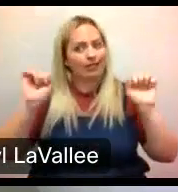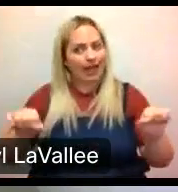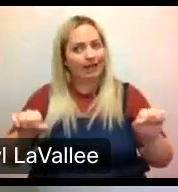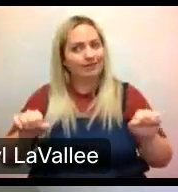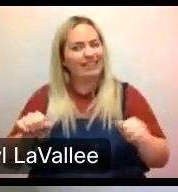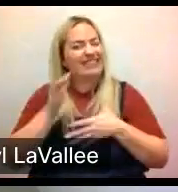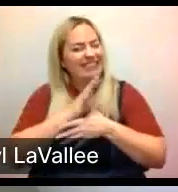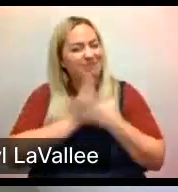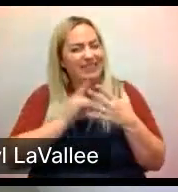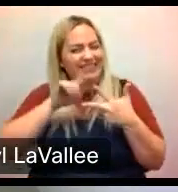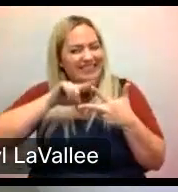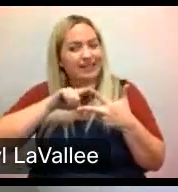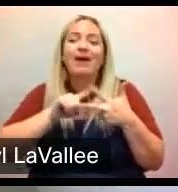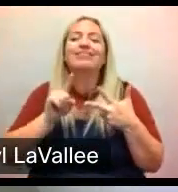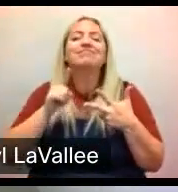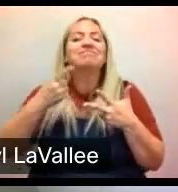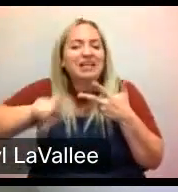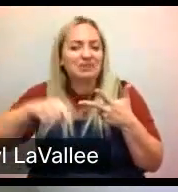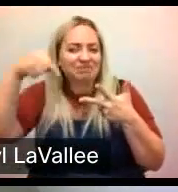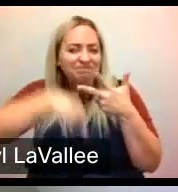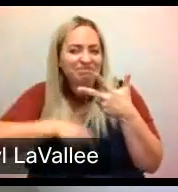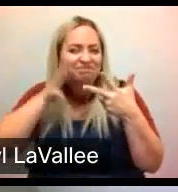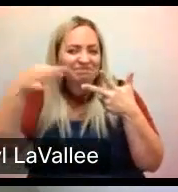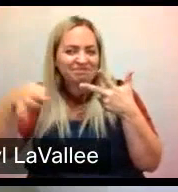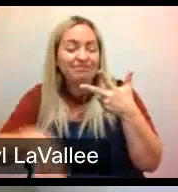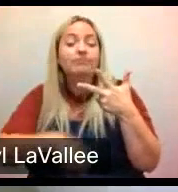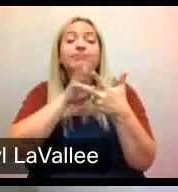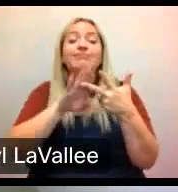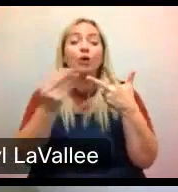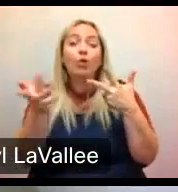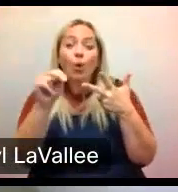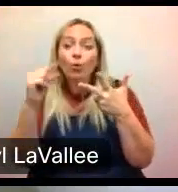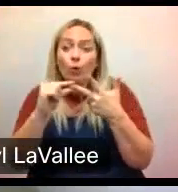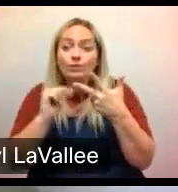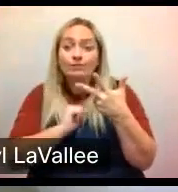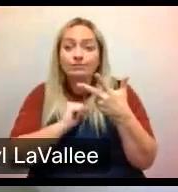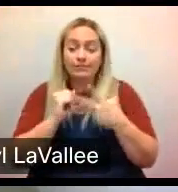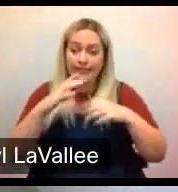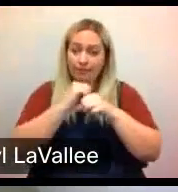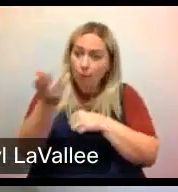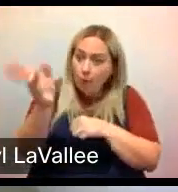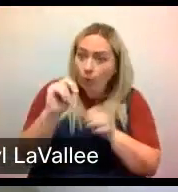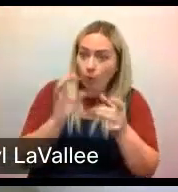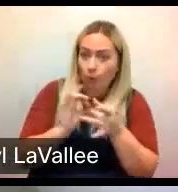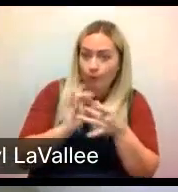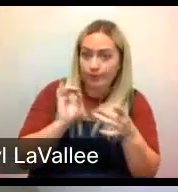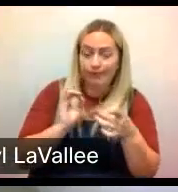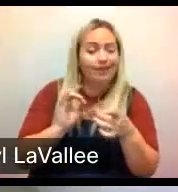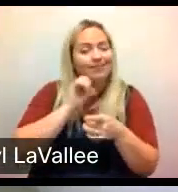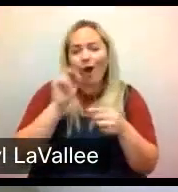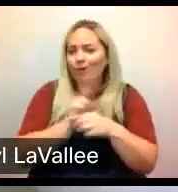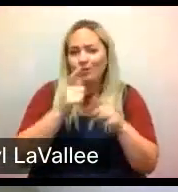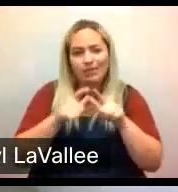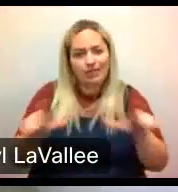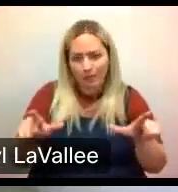but we'll talk about that more next week. Now, in your own words. So summaries should be written in your own words and should not use language that